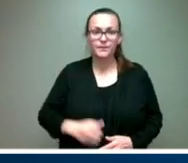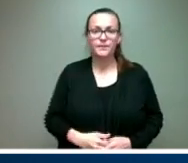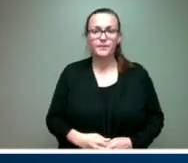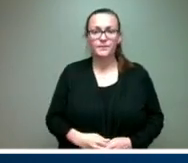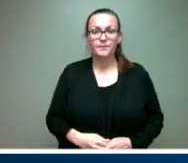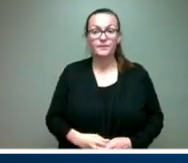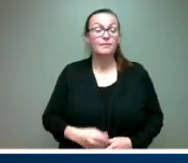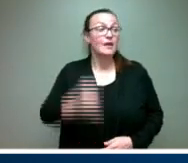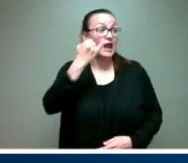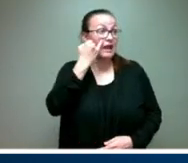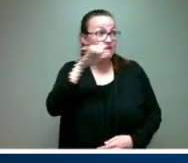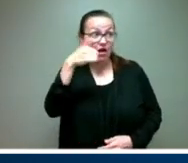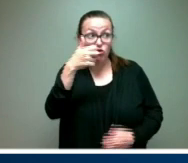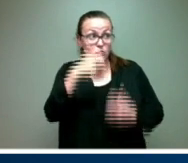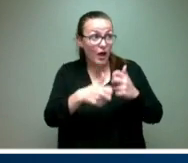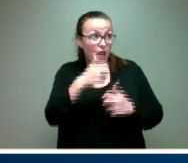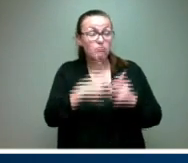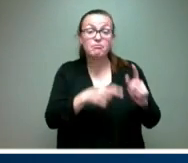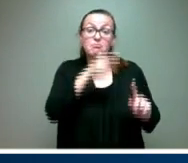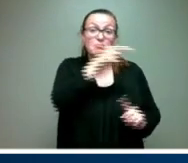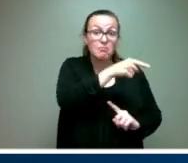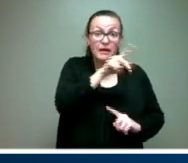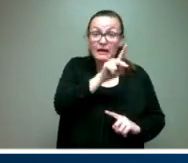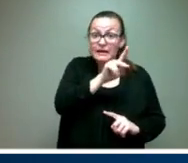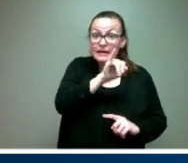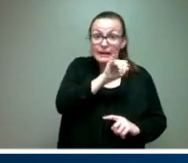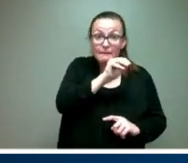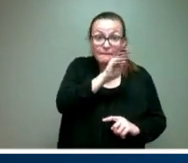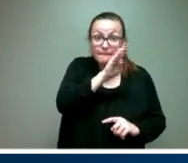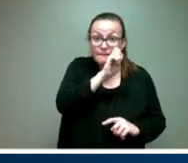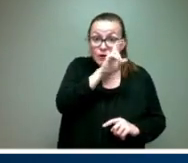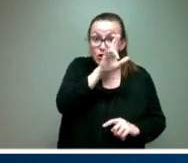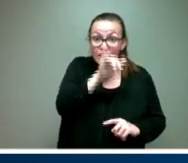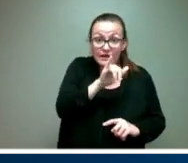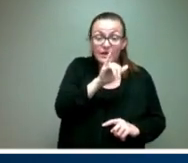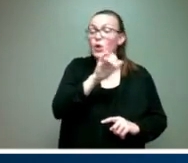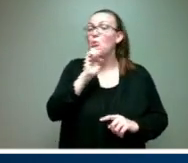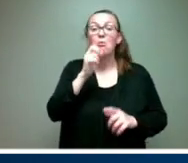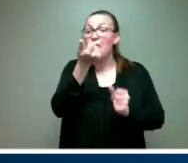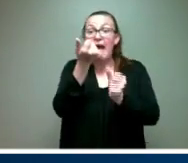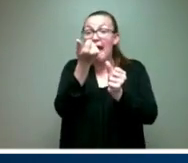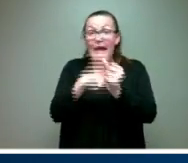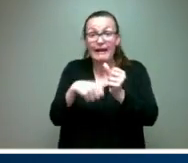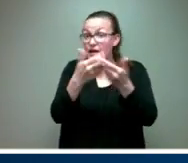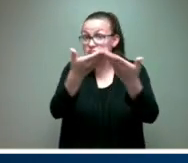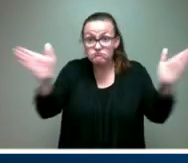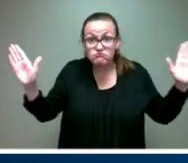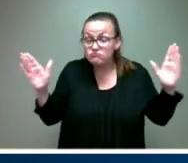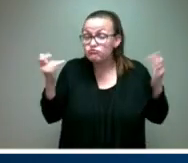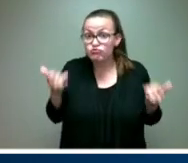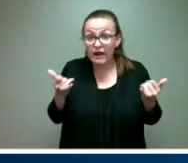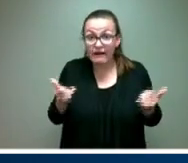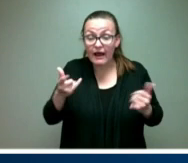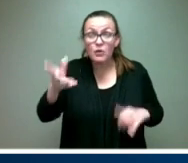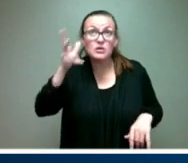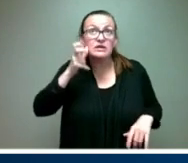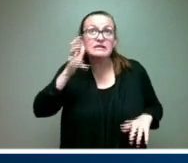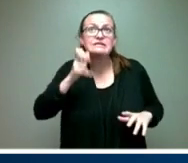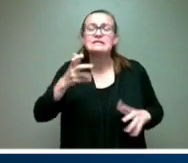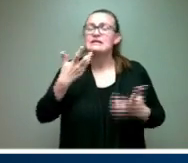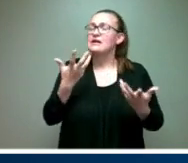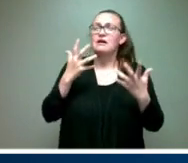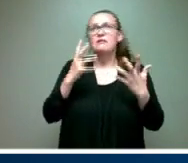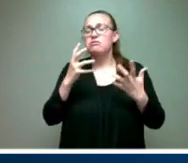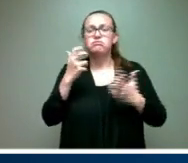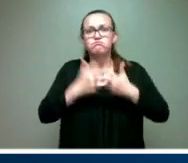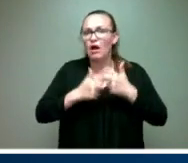need, or any parent or family member listening to us right now, what you want to do, you're going to get tired of me saying